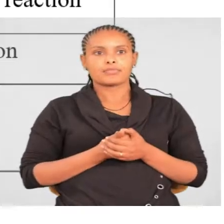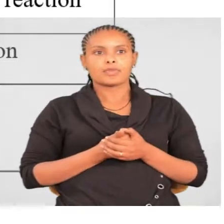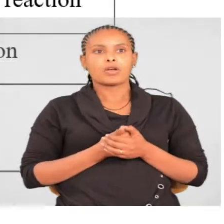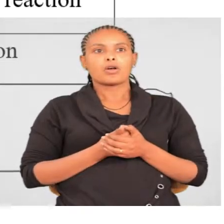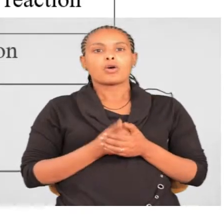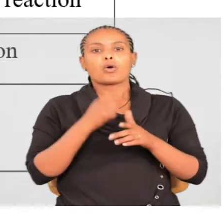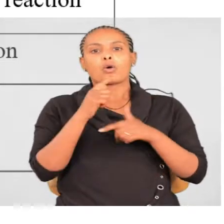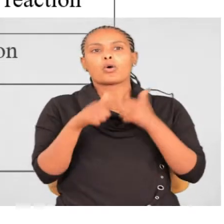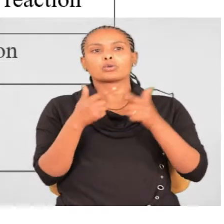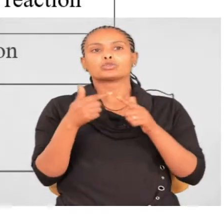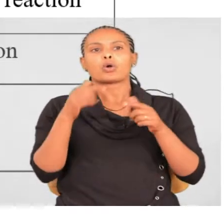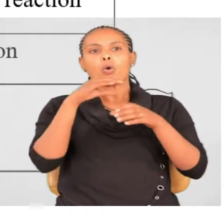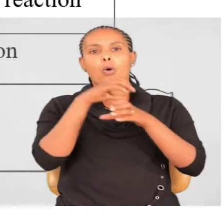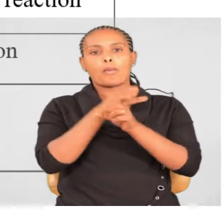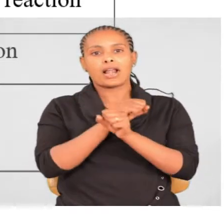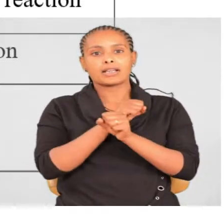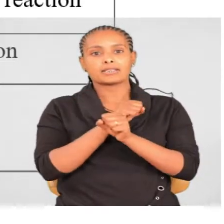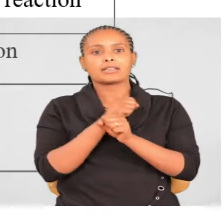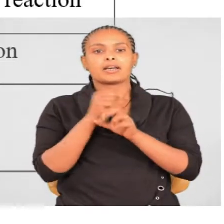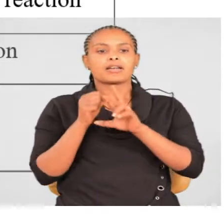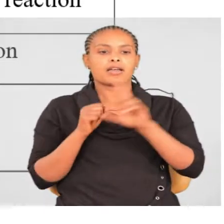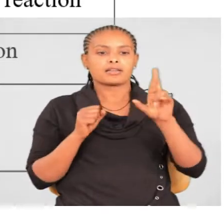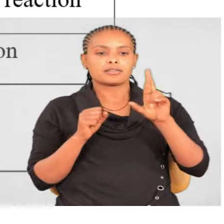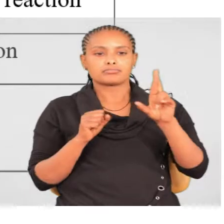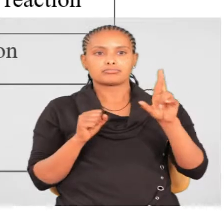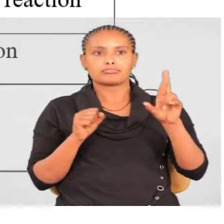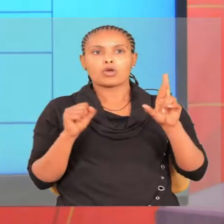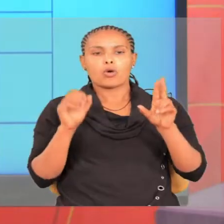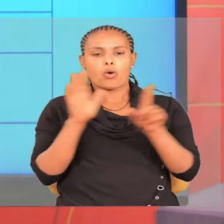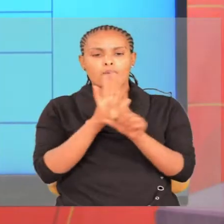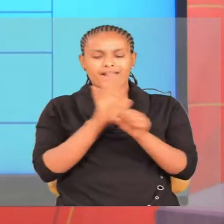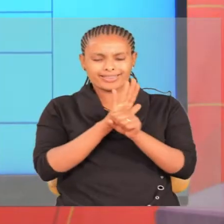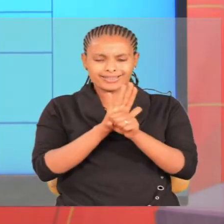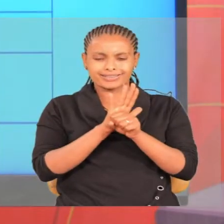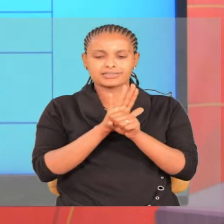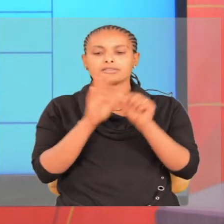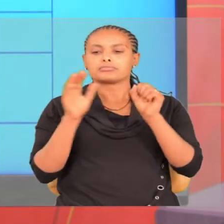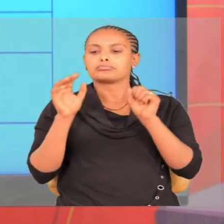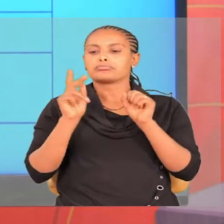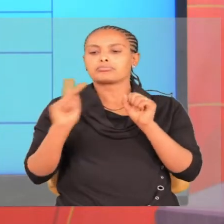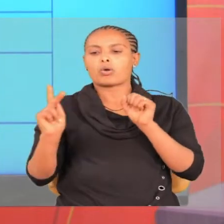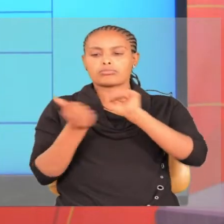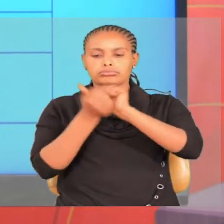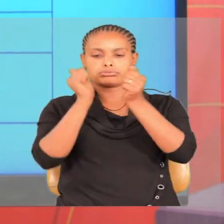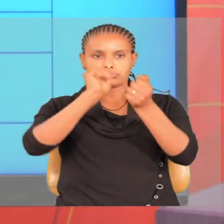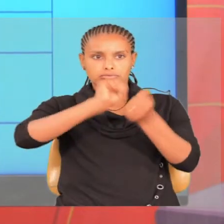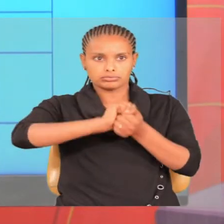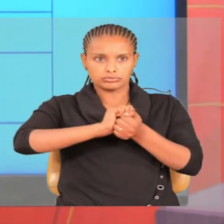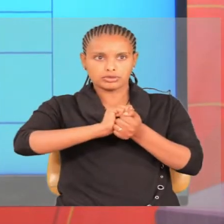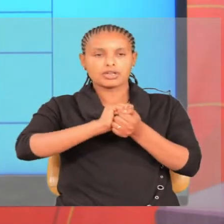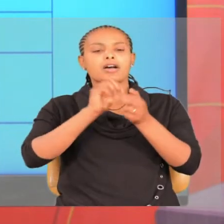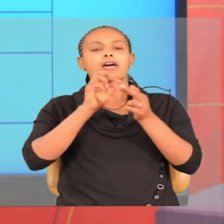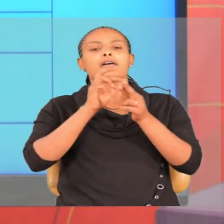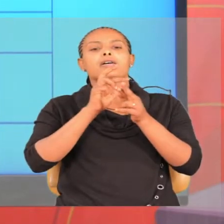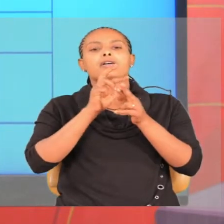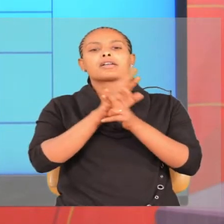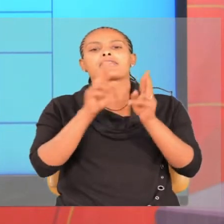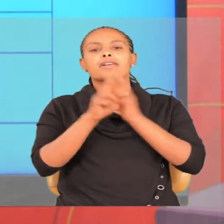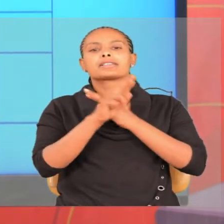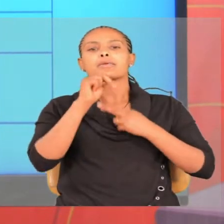Go to completion. Reactants are completely converted into product in irreversible